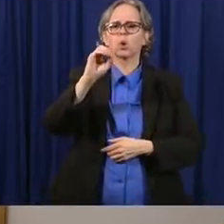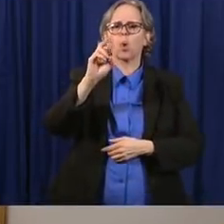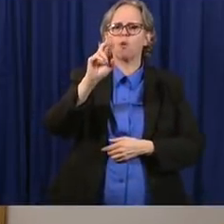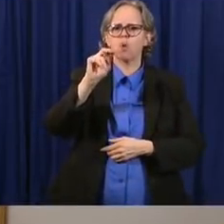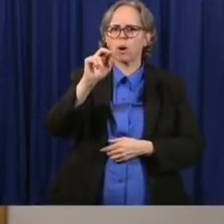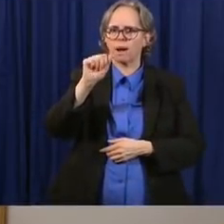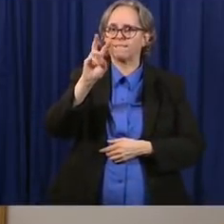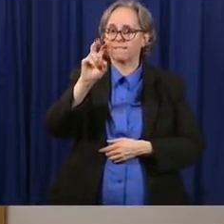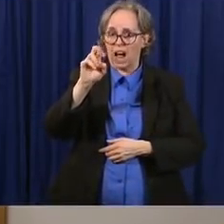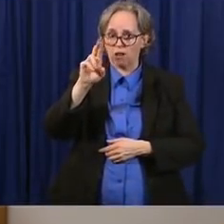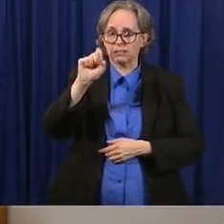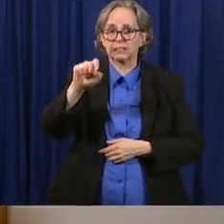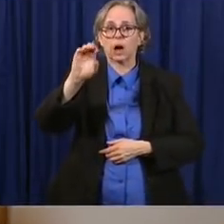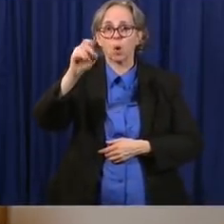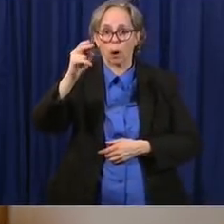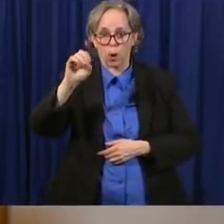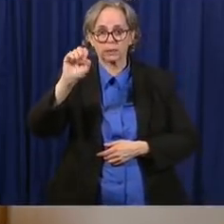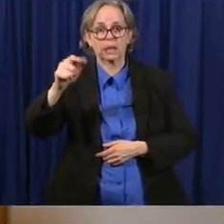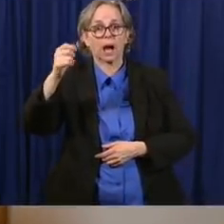coronavirus.ohio.gov,